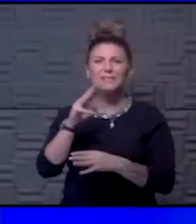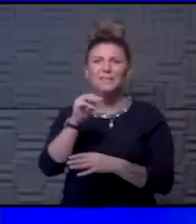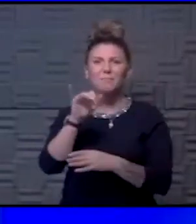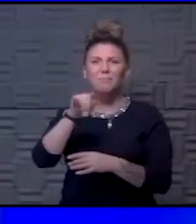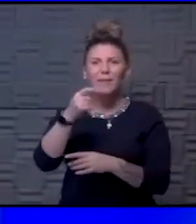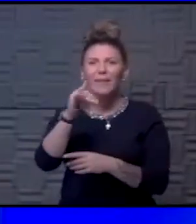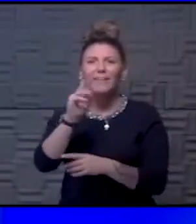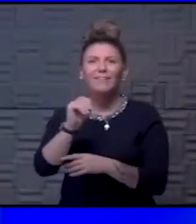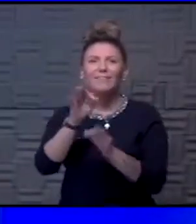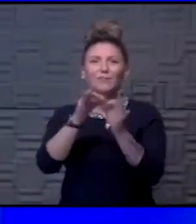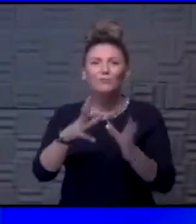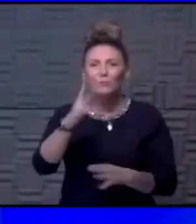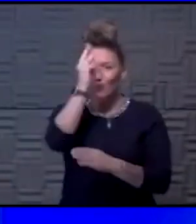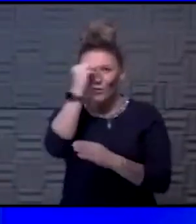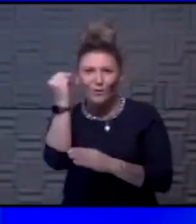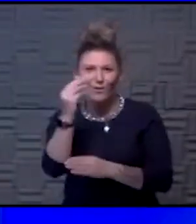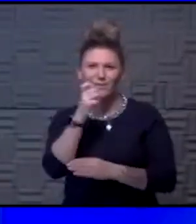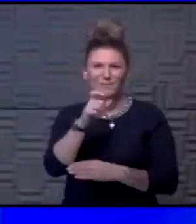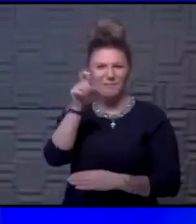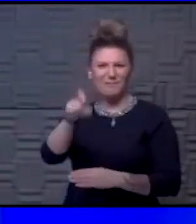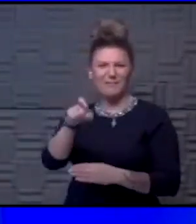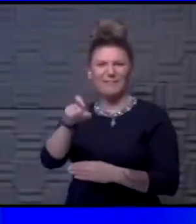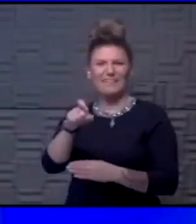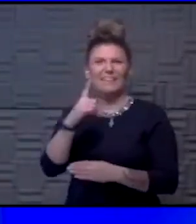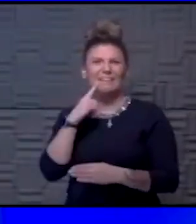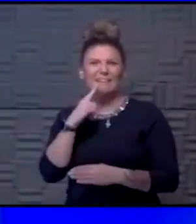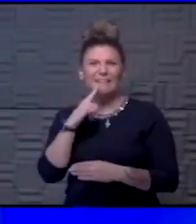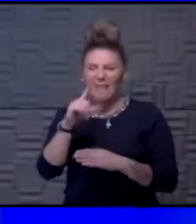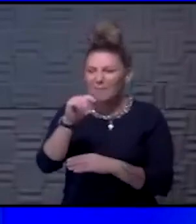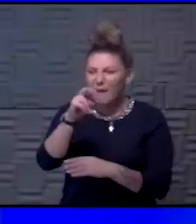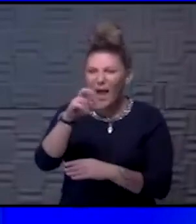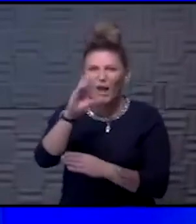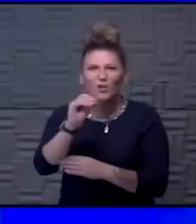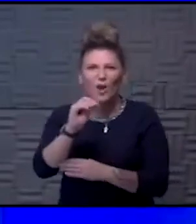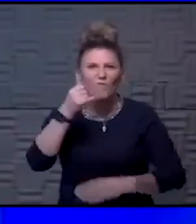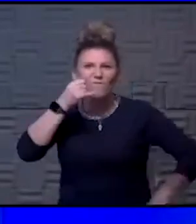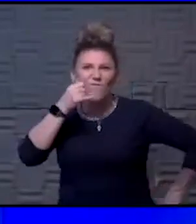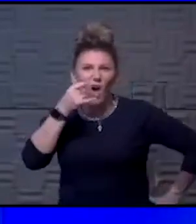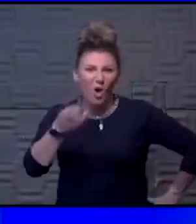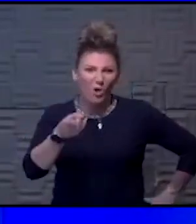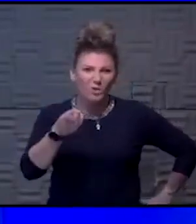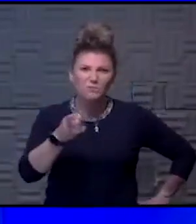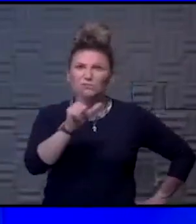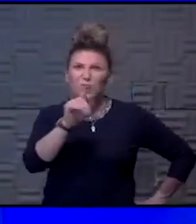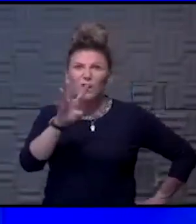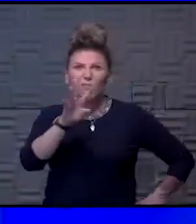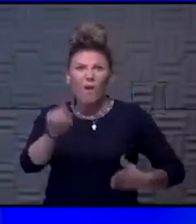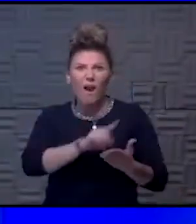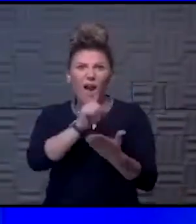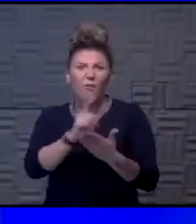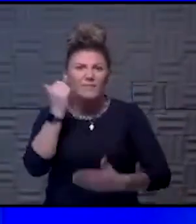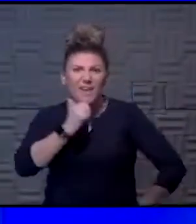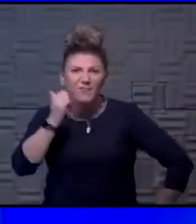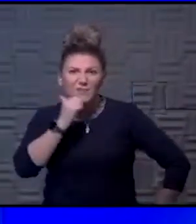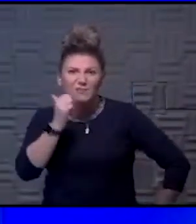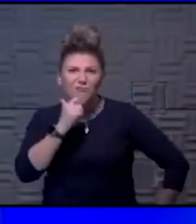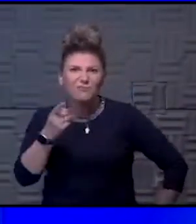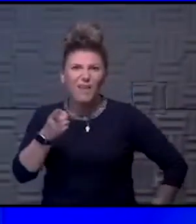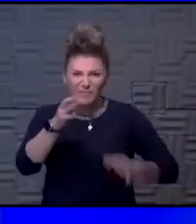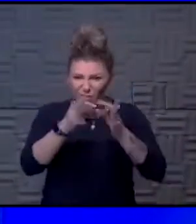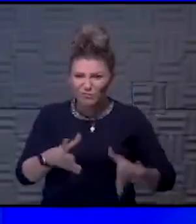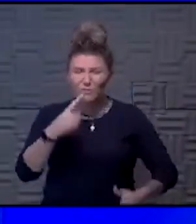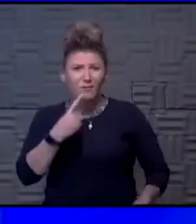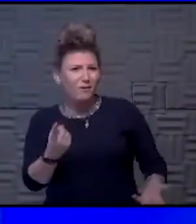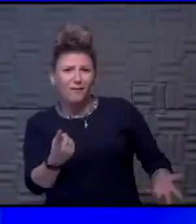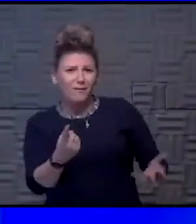best when we don't need microchips injected. We all have our phones that are on 24 hours a day that we can't separate from. So,